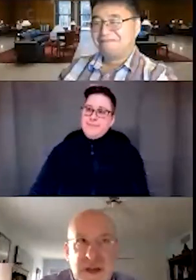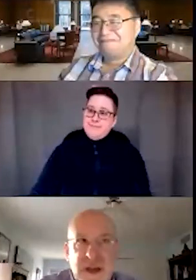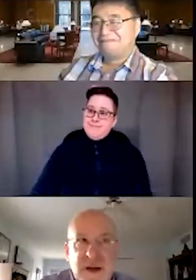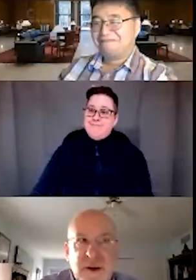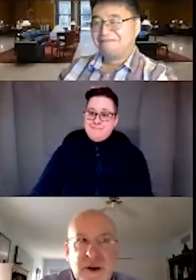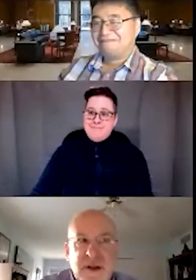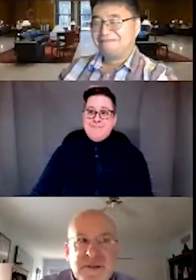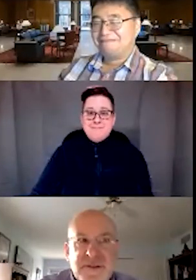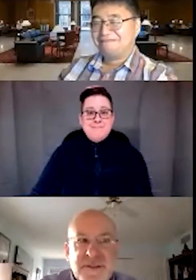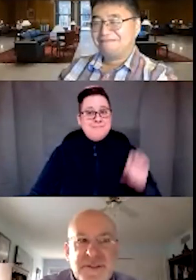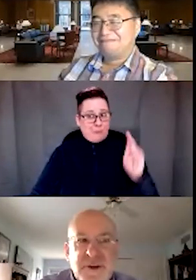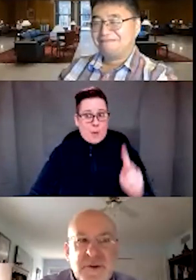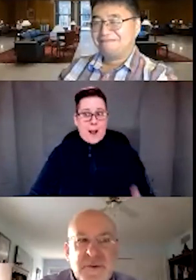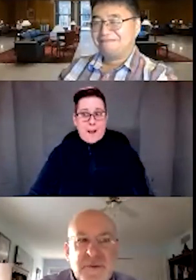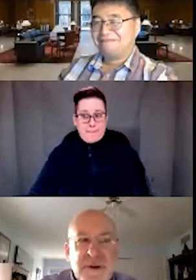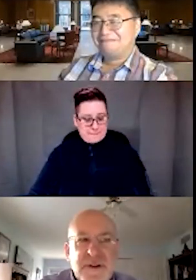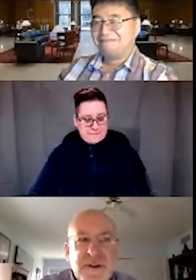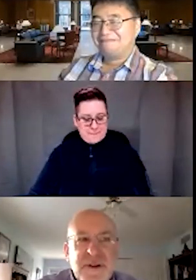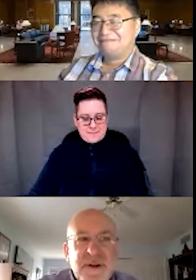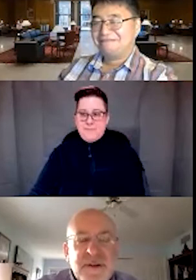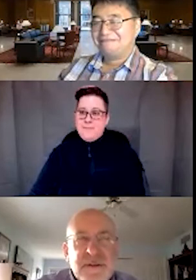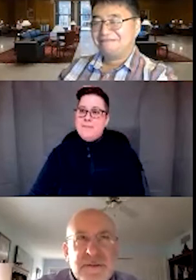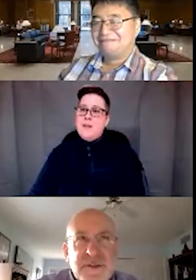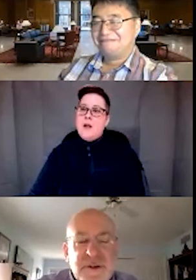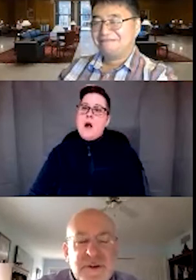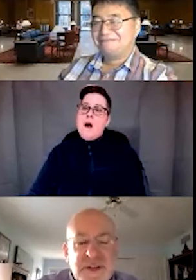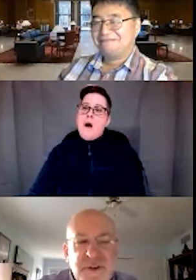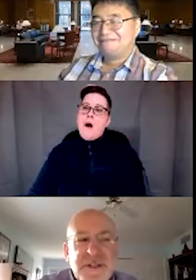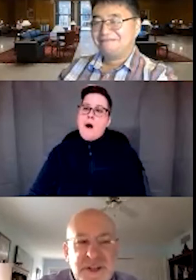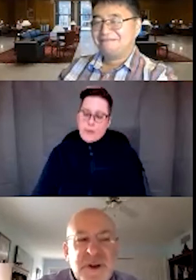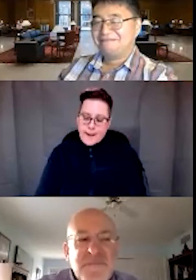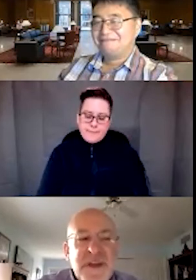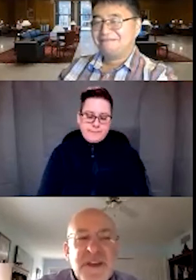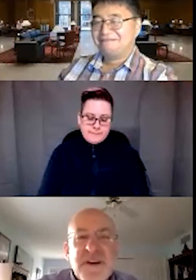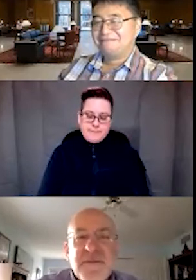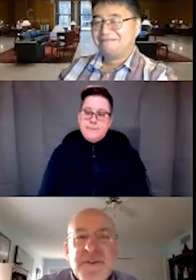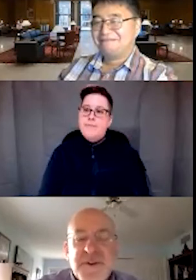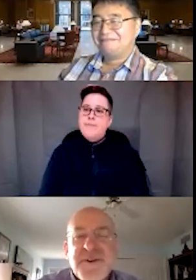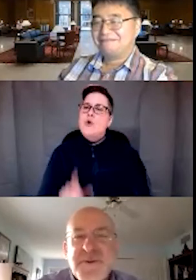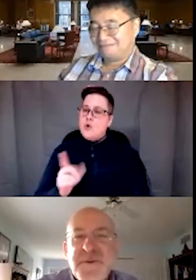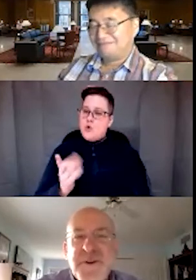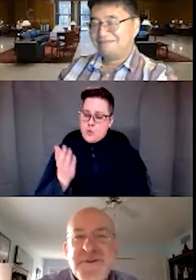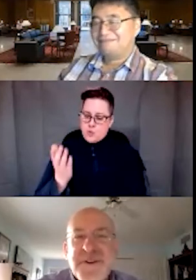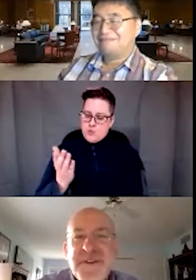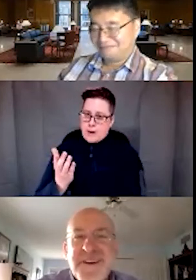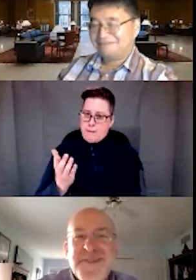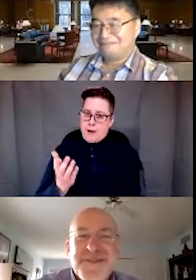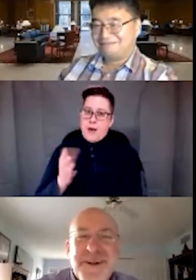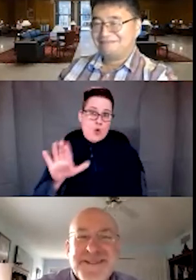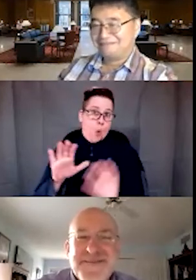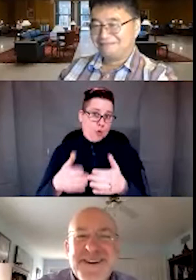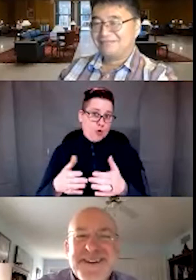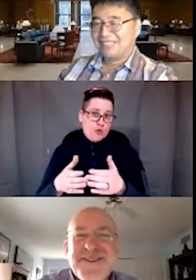okay. So I see you're recommending your group over the